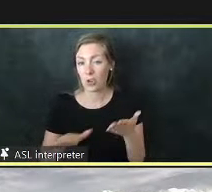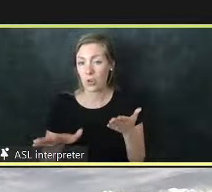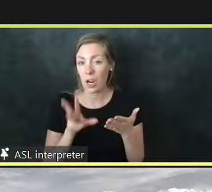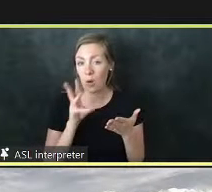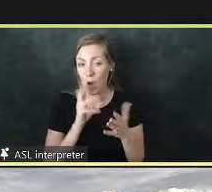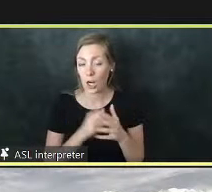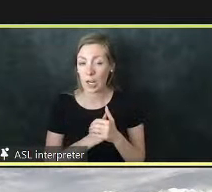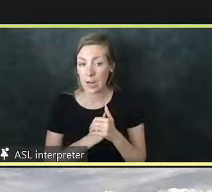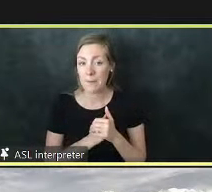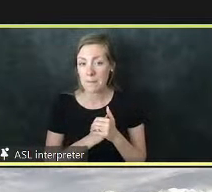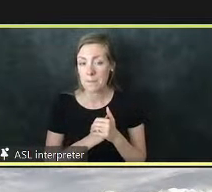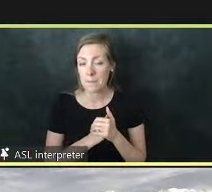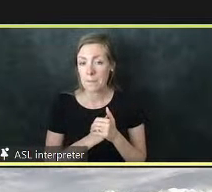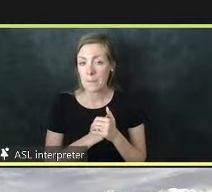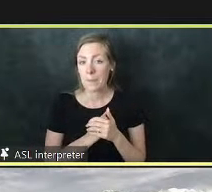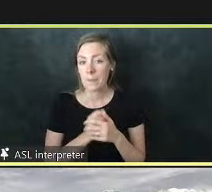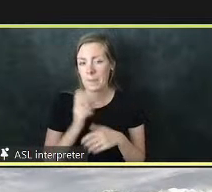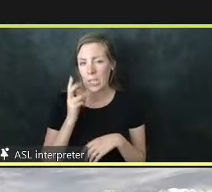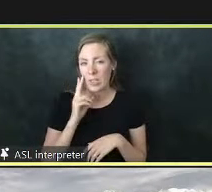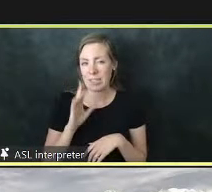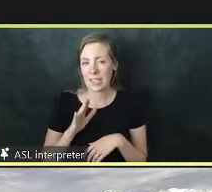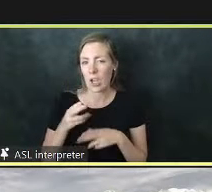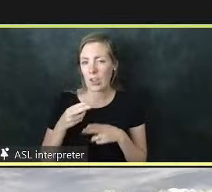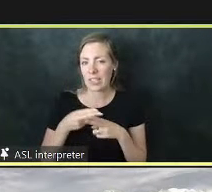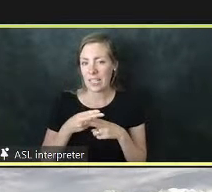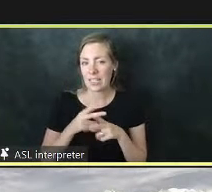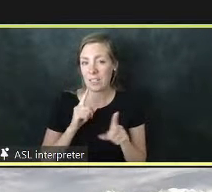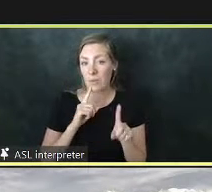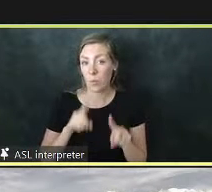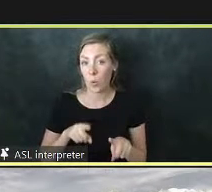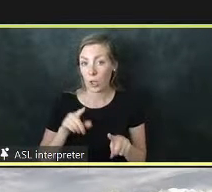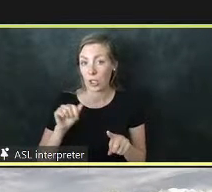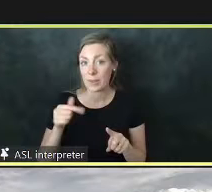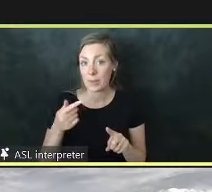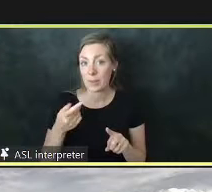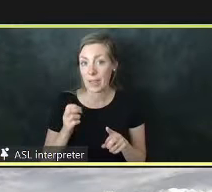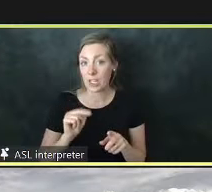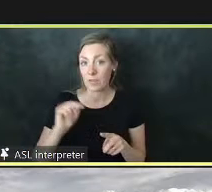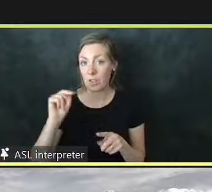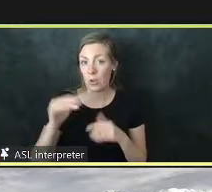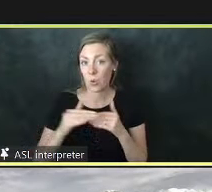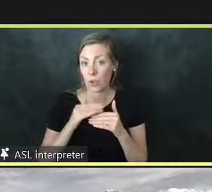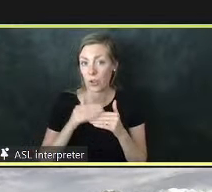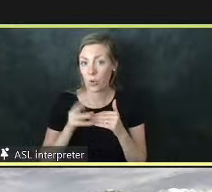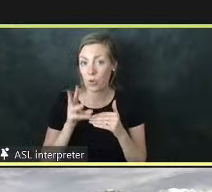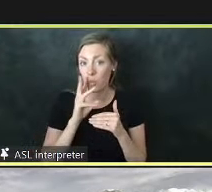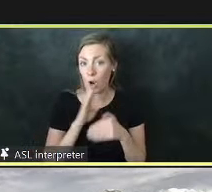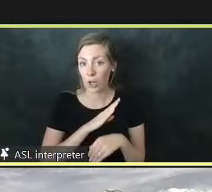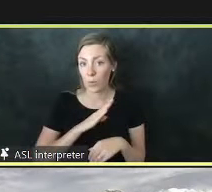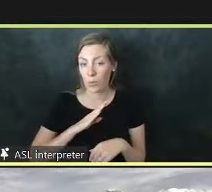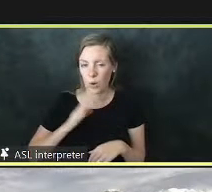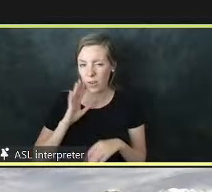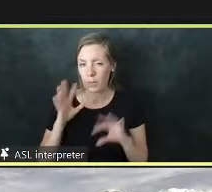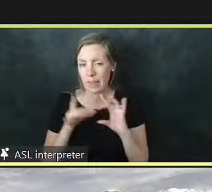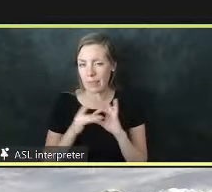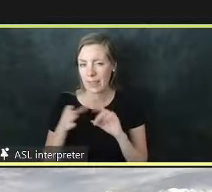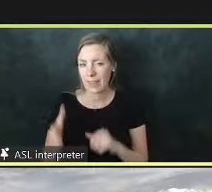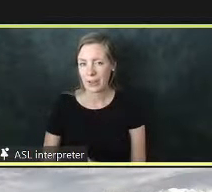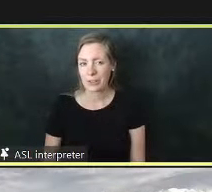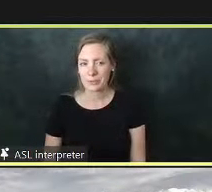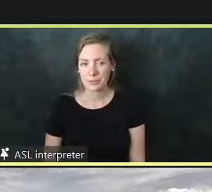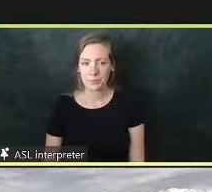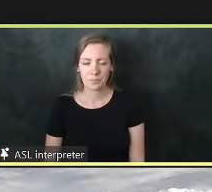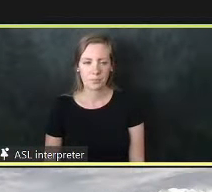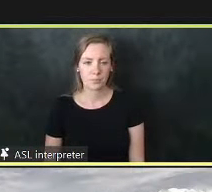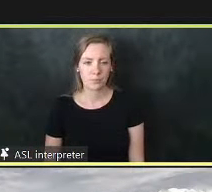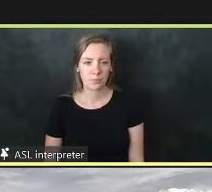be protegiendo el found agua on the terrenal. executive orders Eso se page puede encontrar en las of the órdenes Sonoma y las Water. páginas de orden. Click here. Ahí hay unos enlaces.